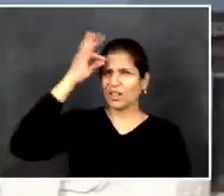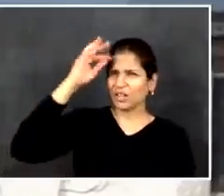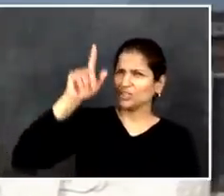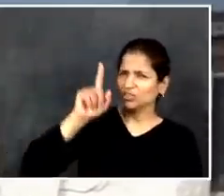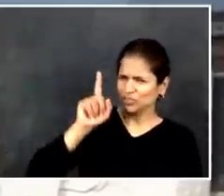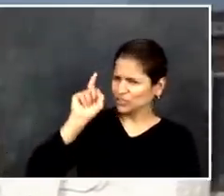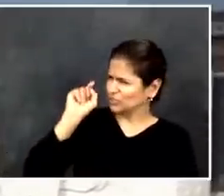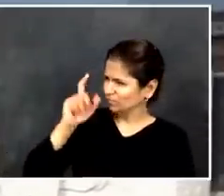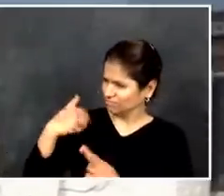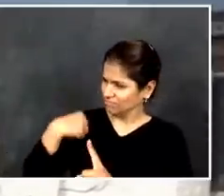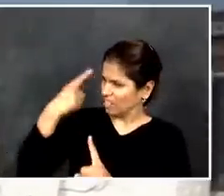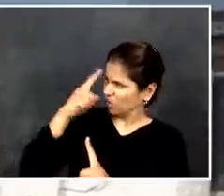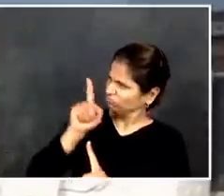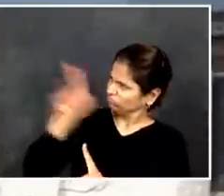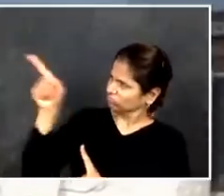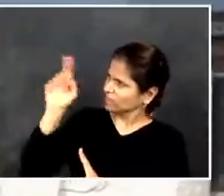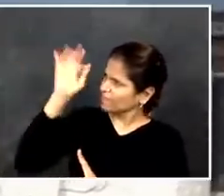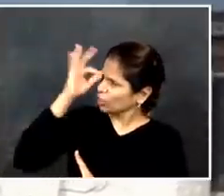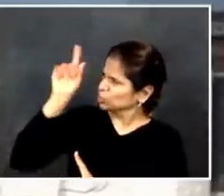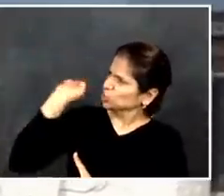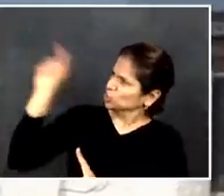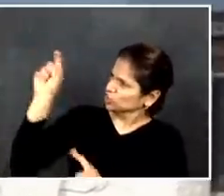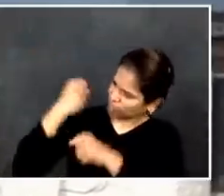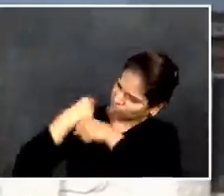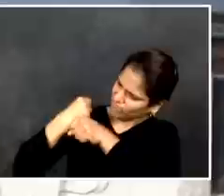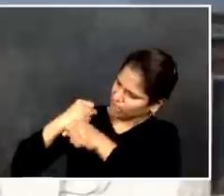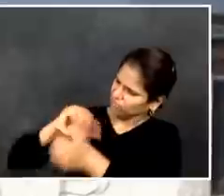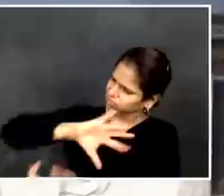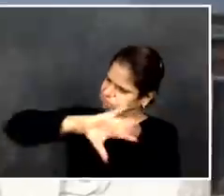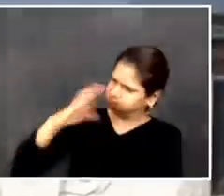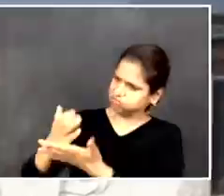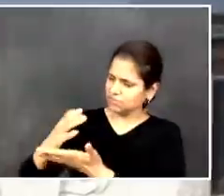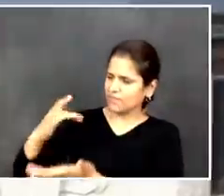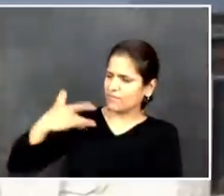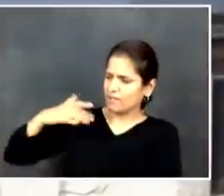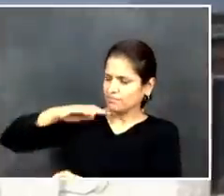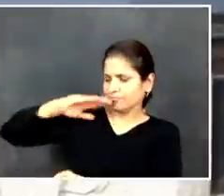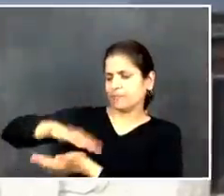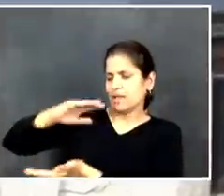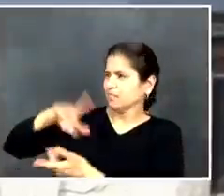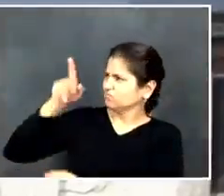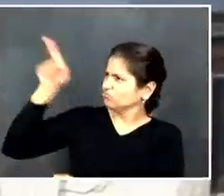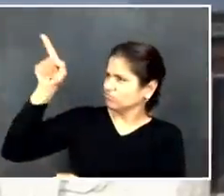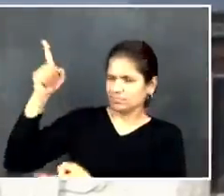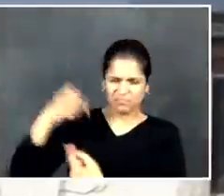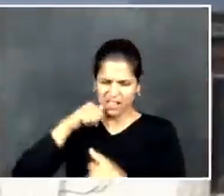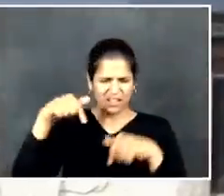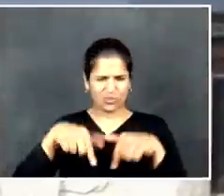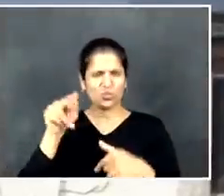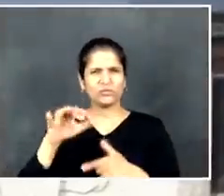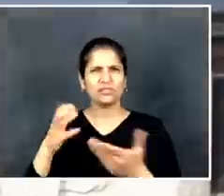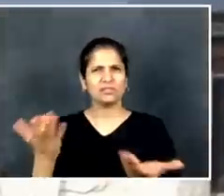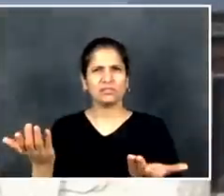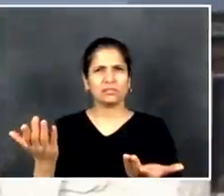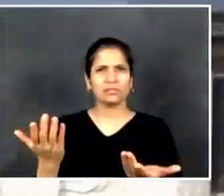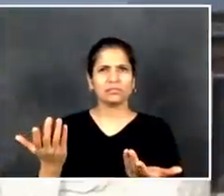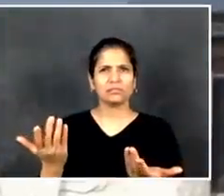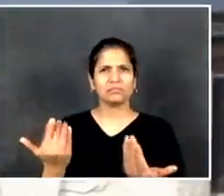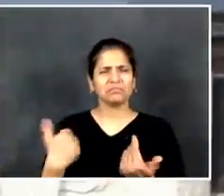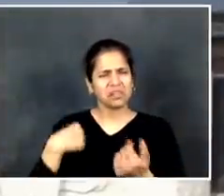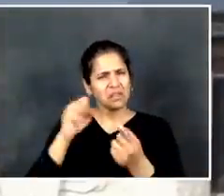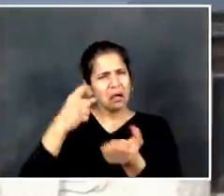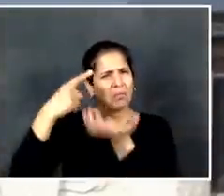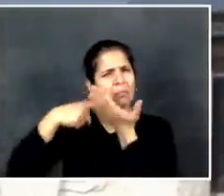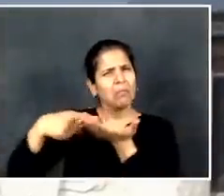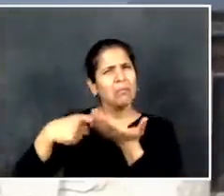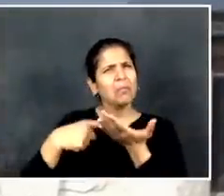you can put the city's strategic stockpile in the context of the nationwide pictures on supplies And do